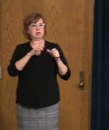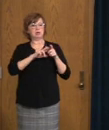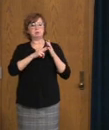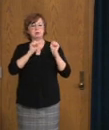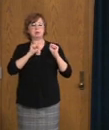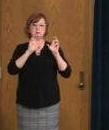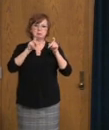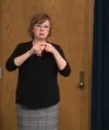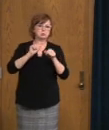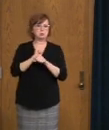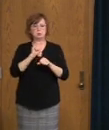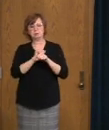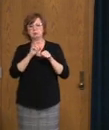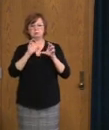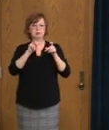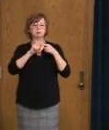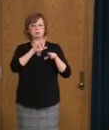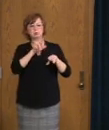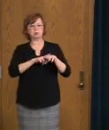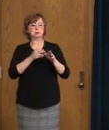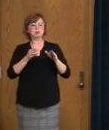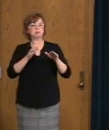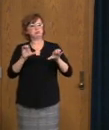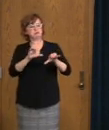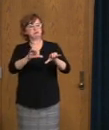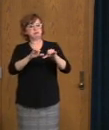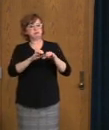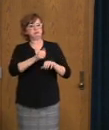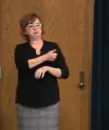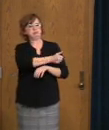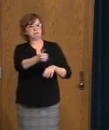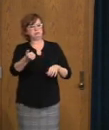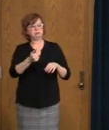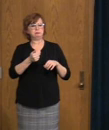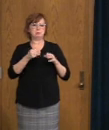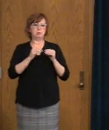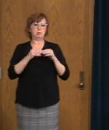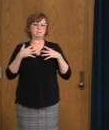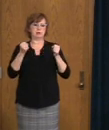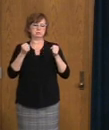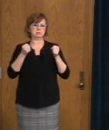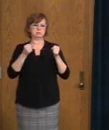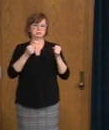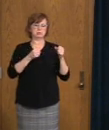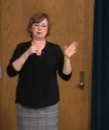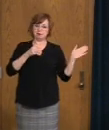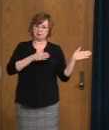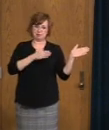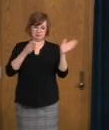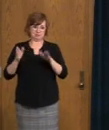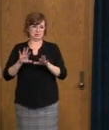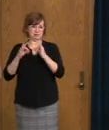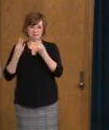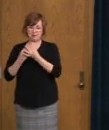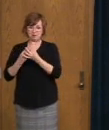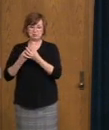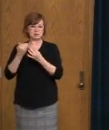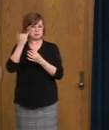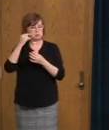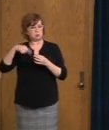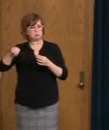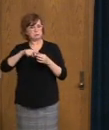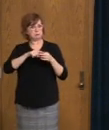It obviously applies only to COVID positive cases. People who are notified as close contacts must still isolate for 14 days. So it's